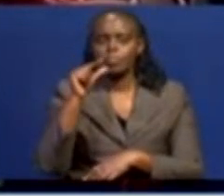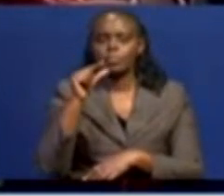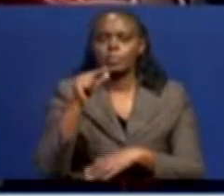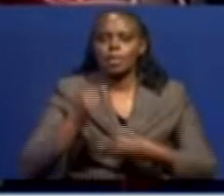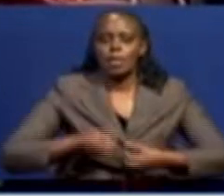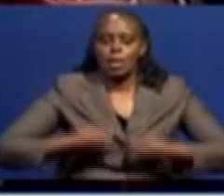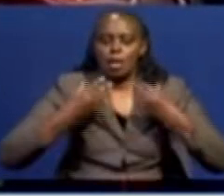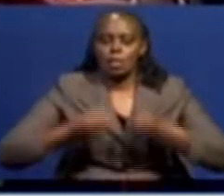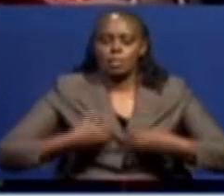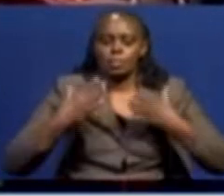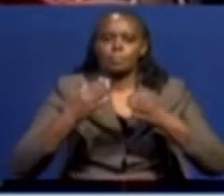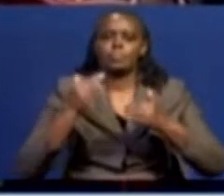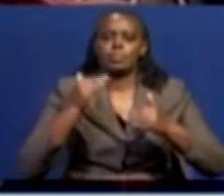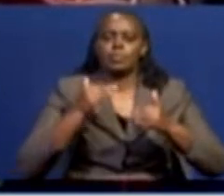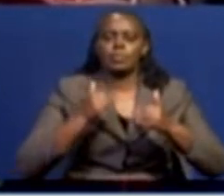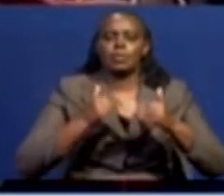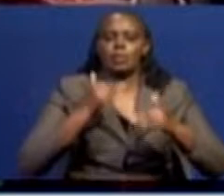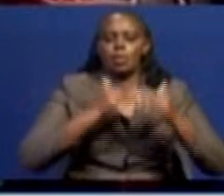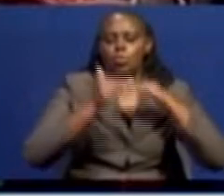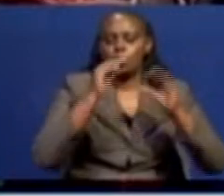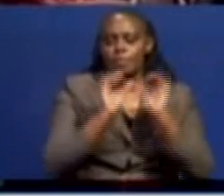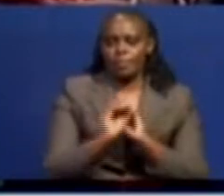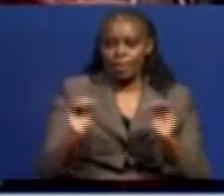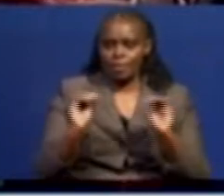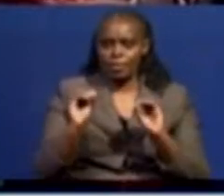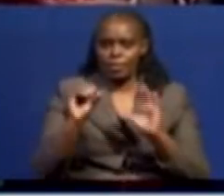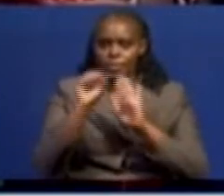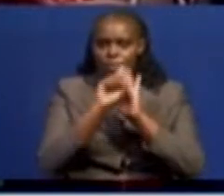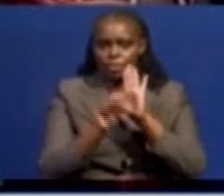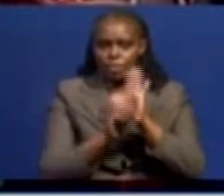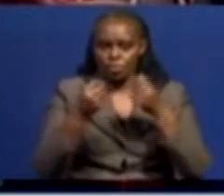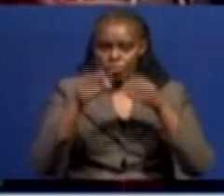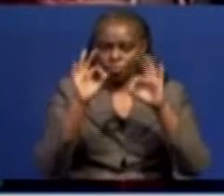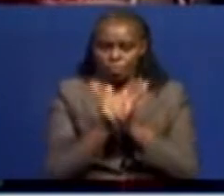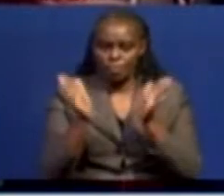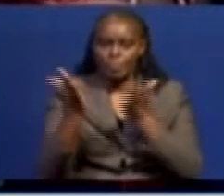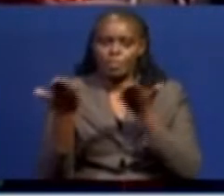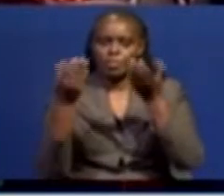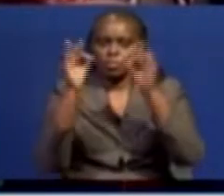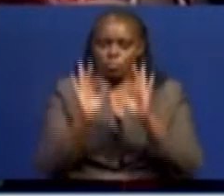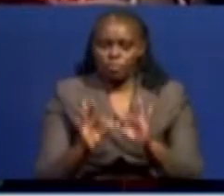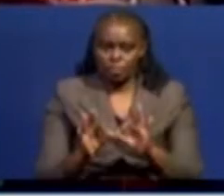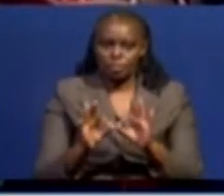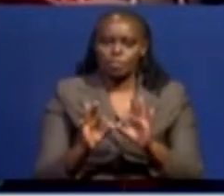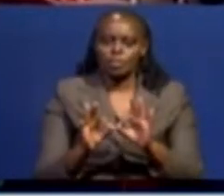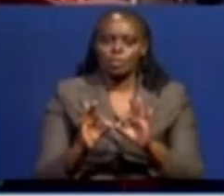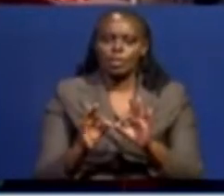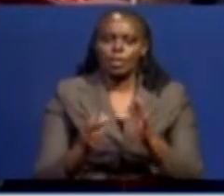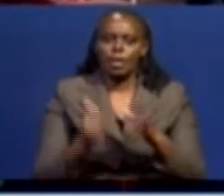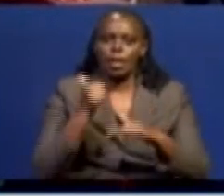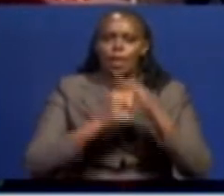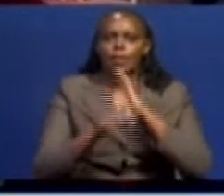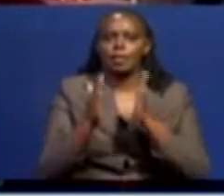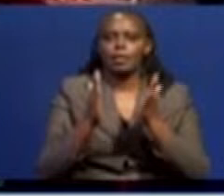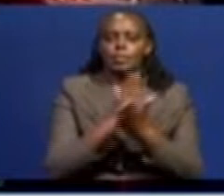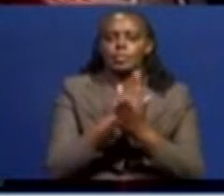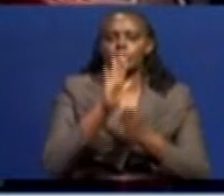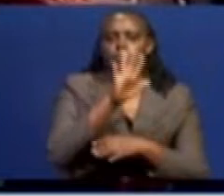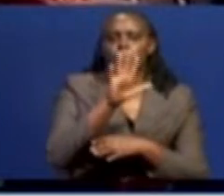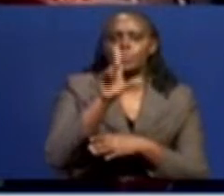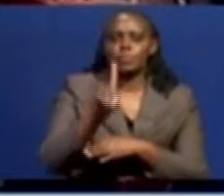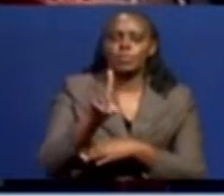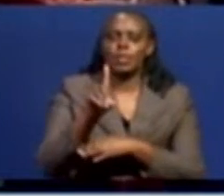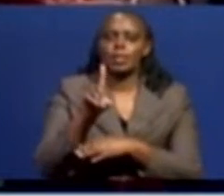Act expressly disqualifies state officers and public officers from the positions created under